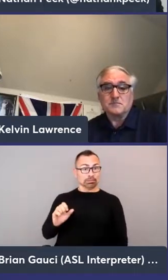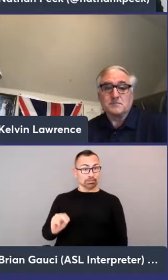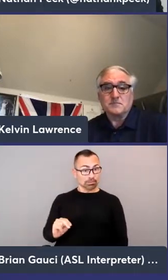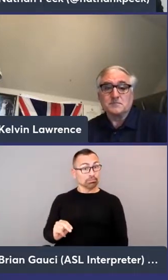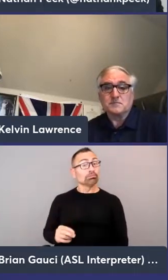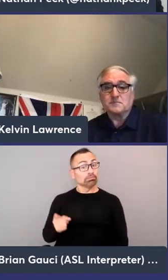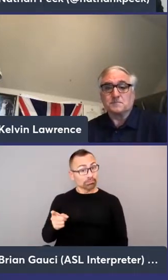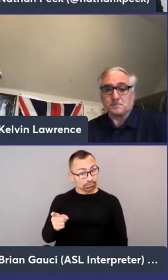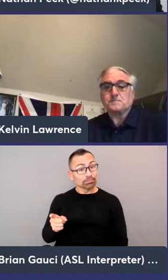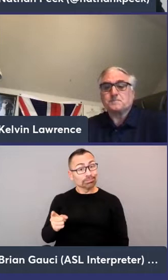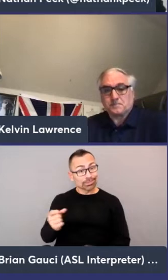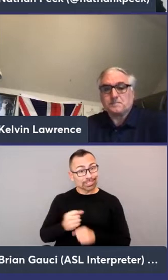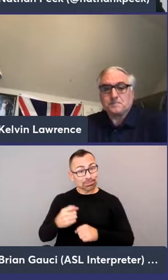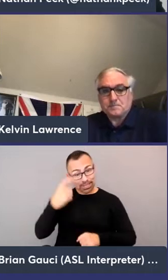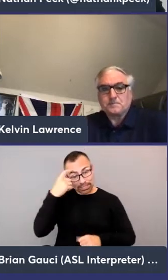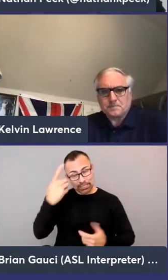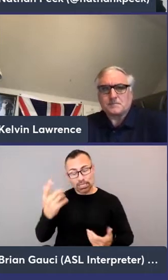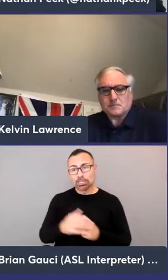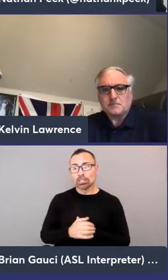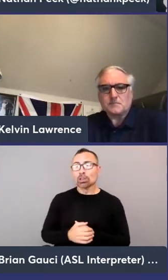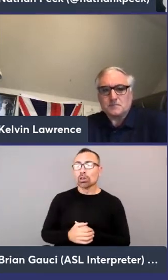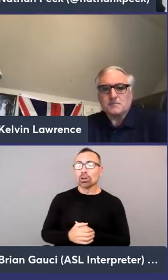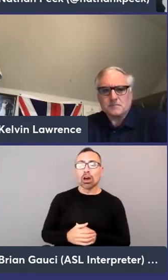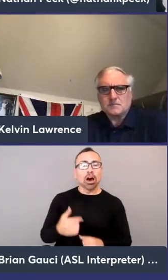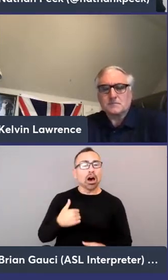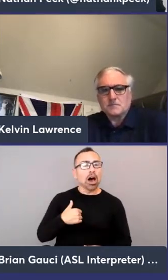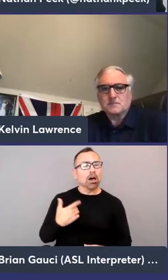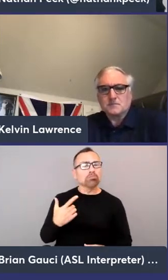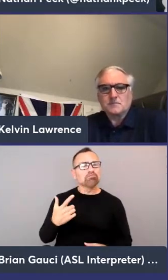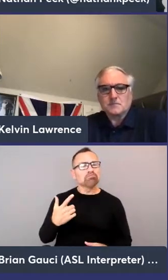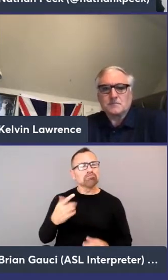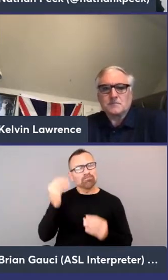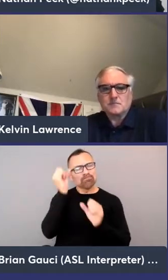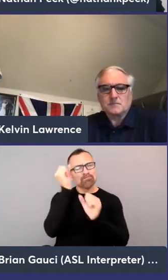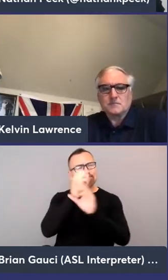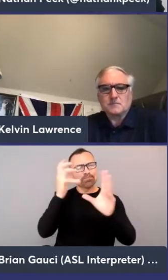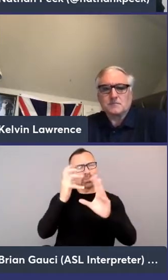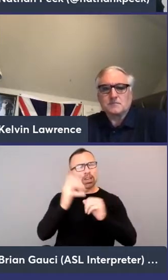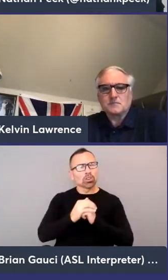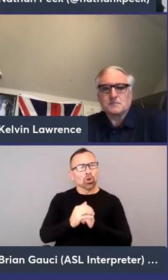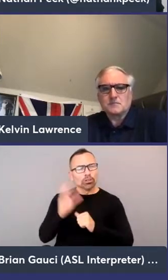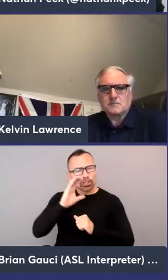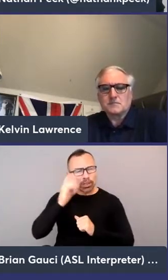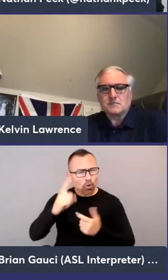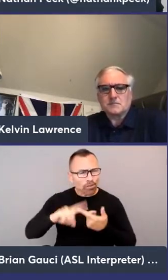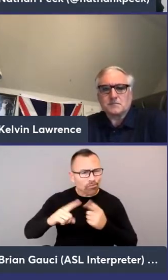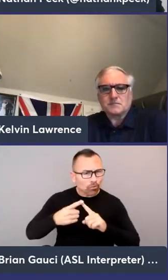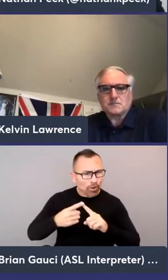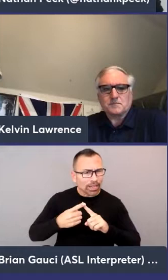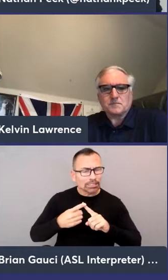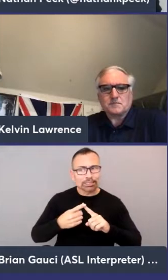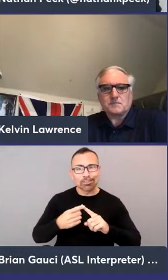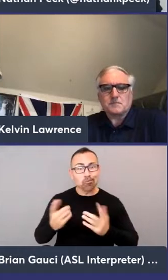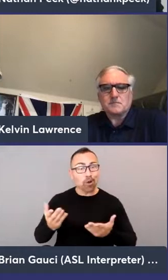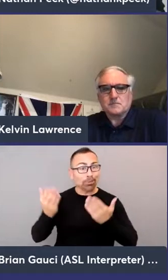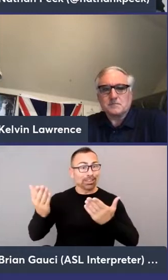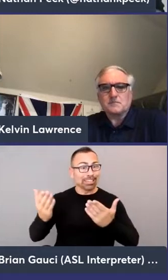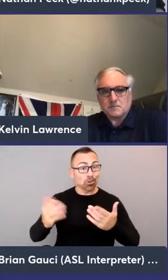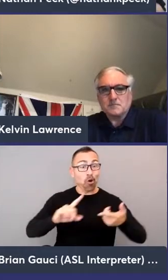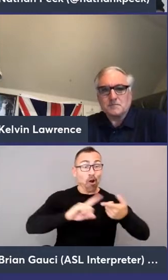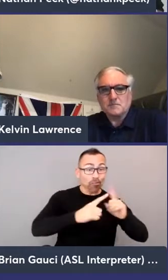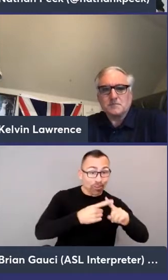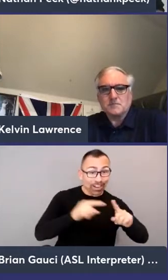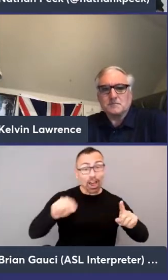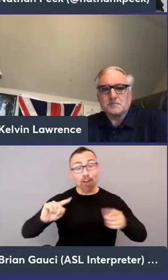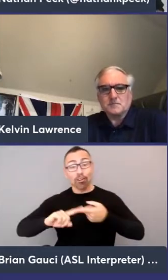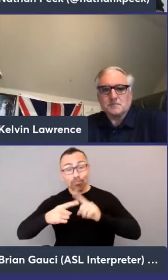friend recommendations. So we wanted to look for like friends of friends that had certain relationships that might be good recommendations, right? But we